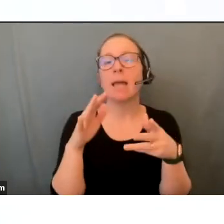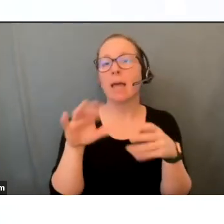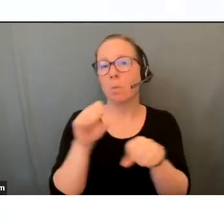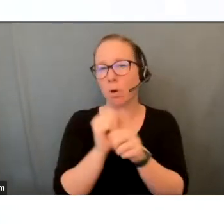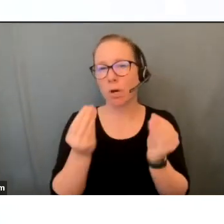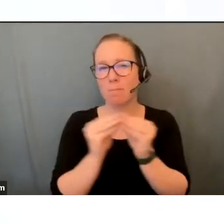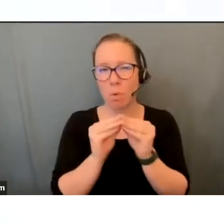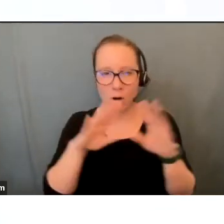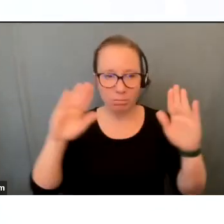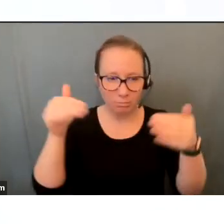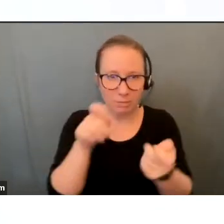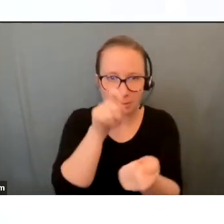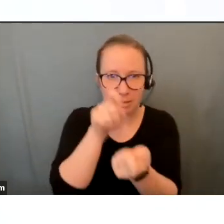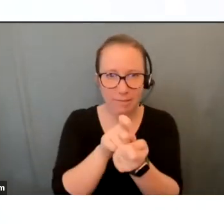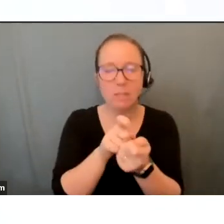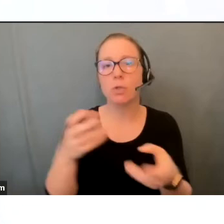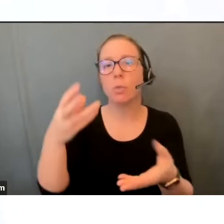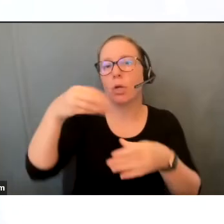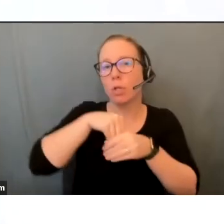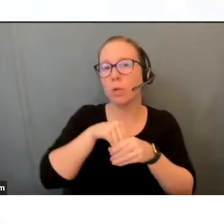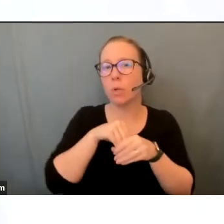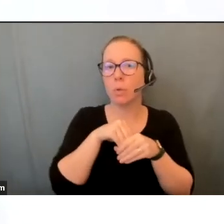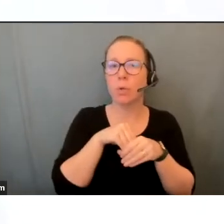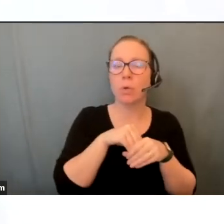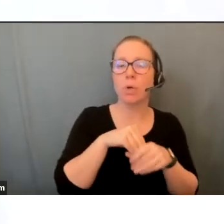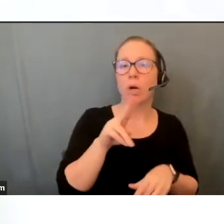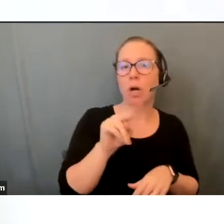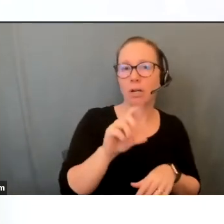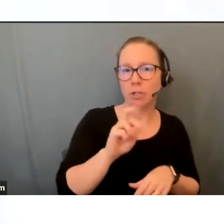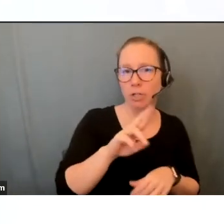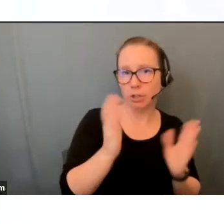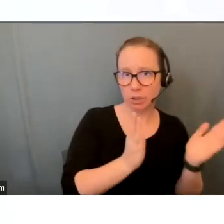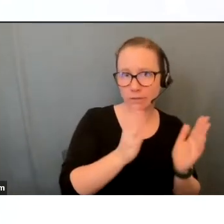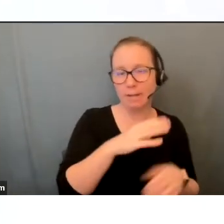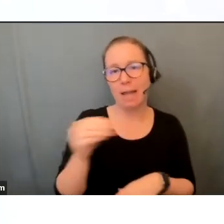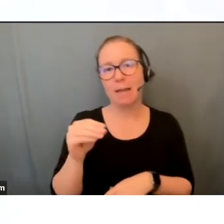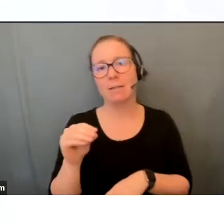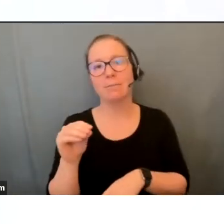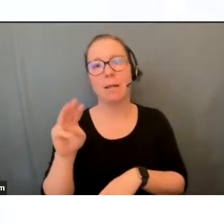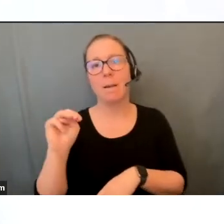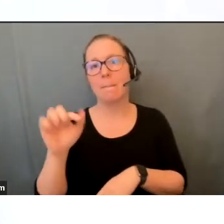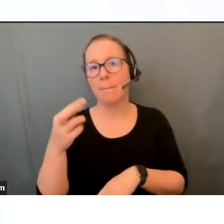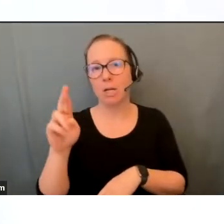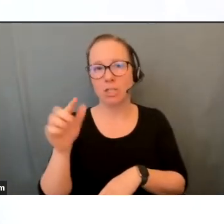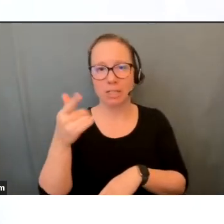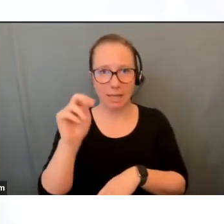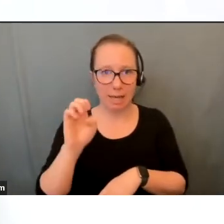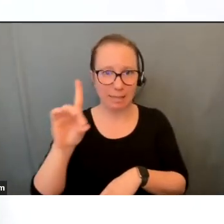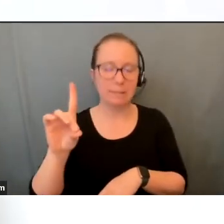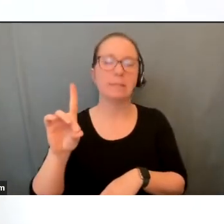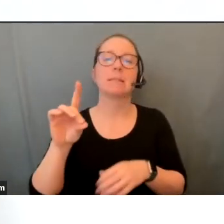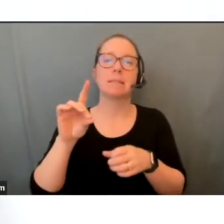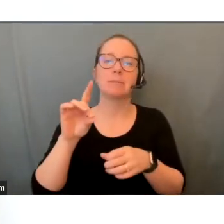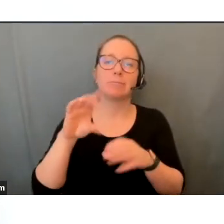include underserved and historically marginalized, intentionally marginalized populations in our communities.